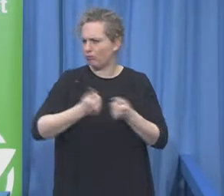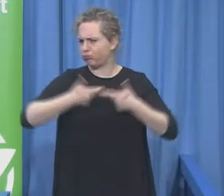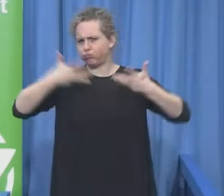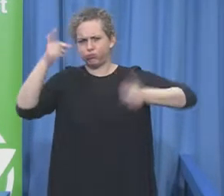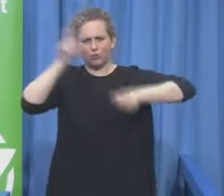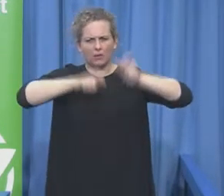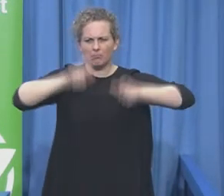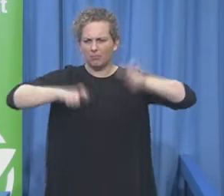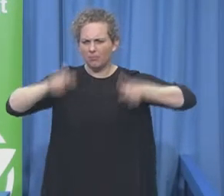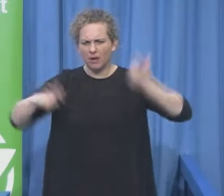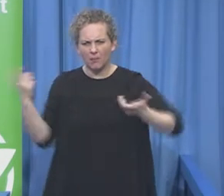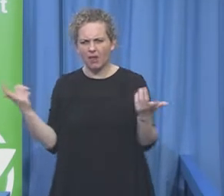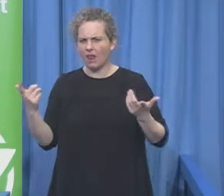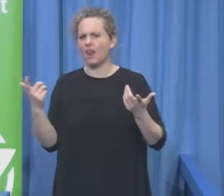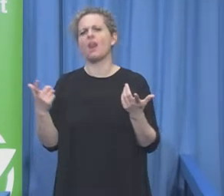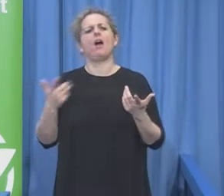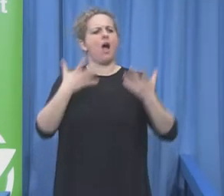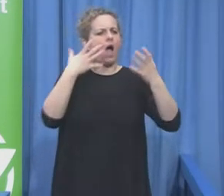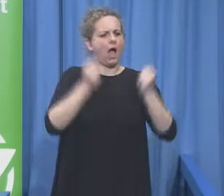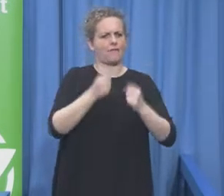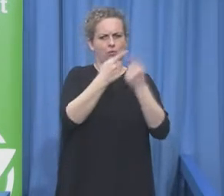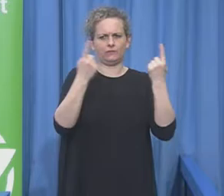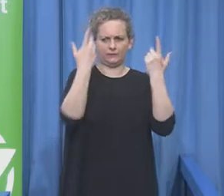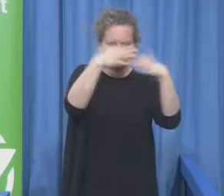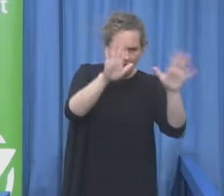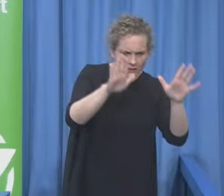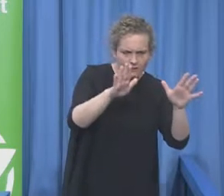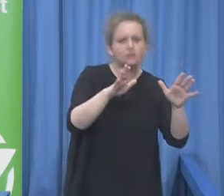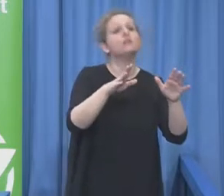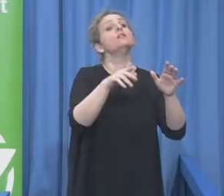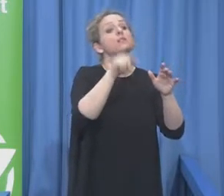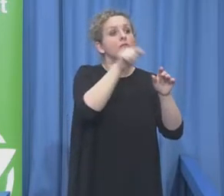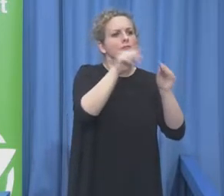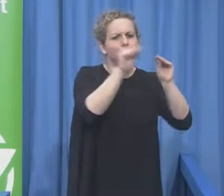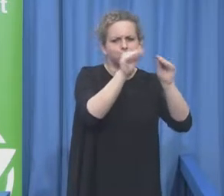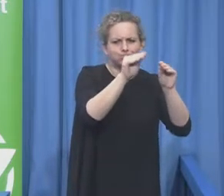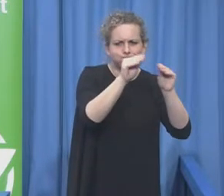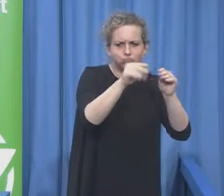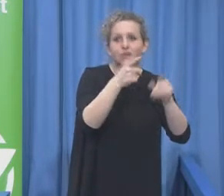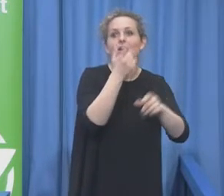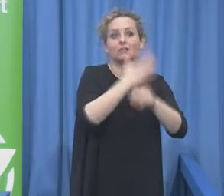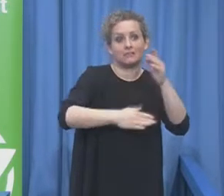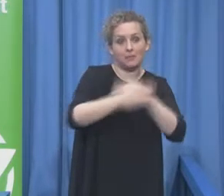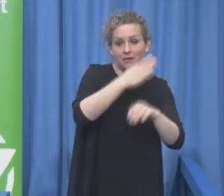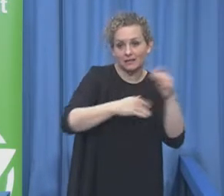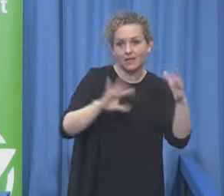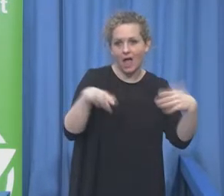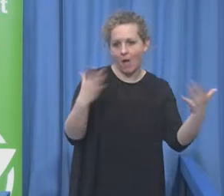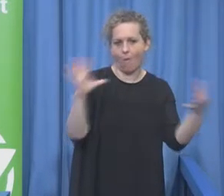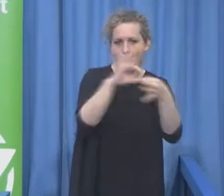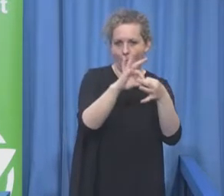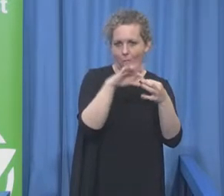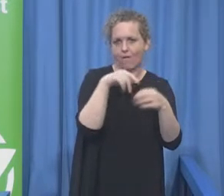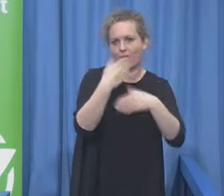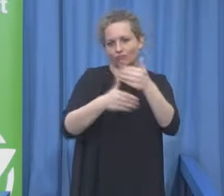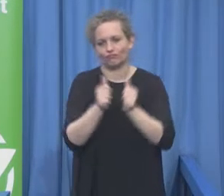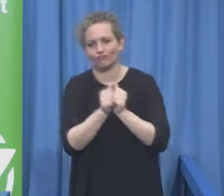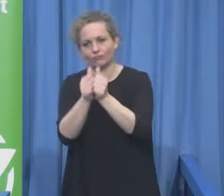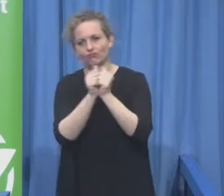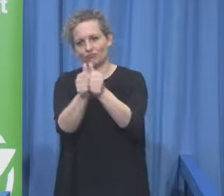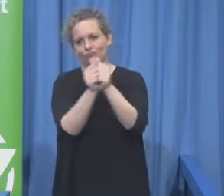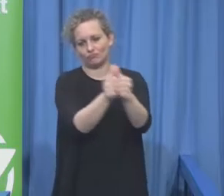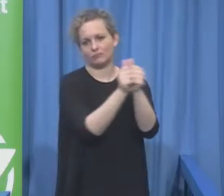In an ambitious way, we have started also doing corporate reach-out programs. And now every month we do 4 corporate